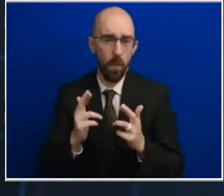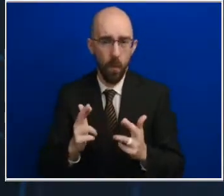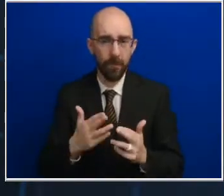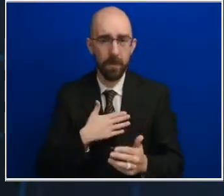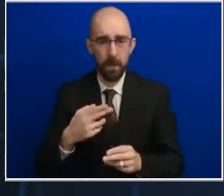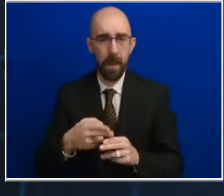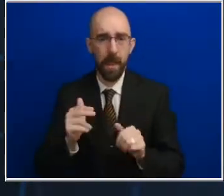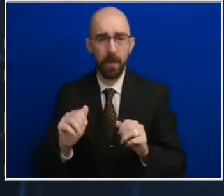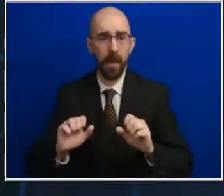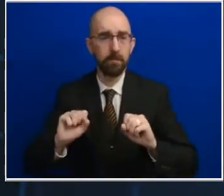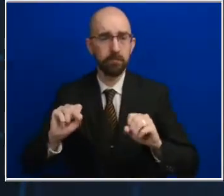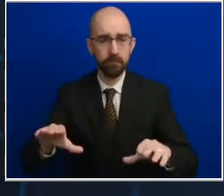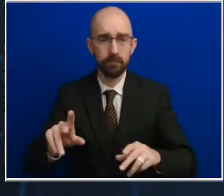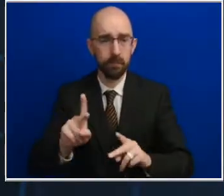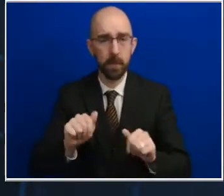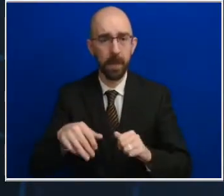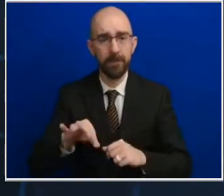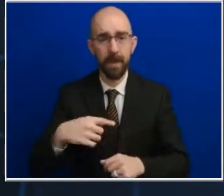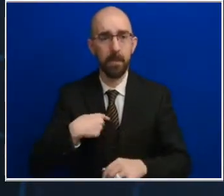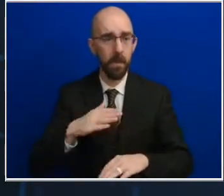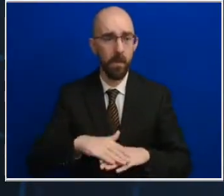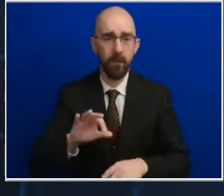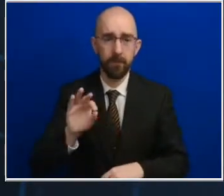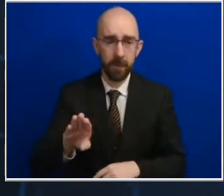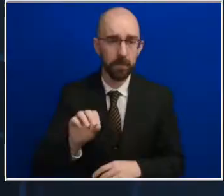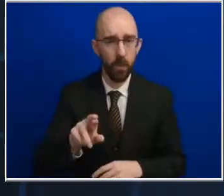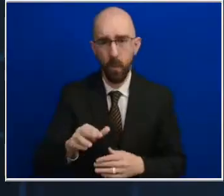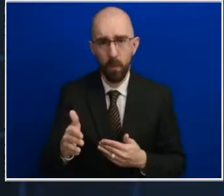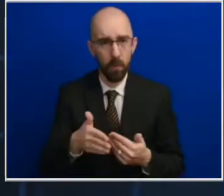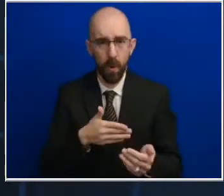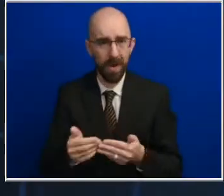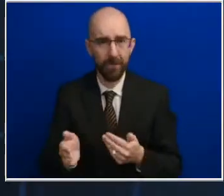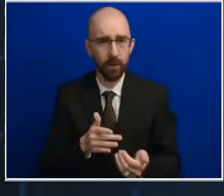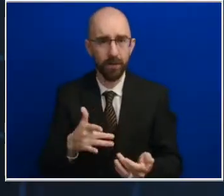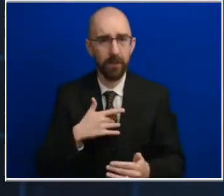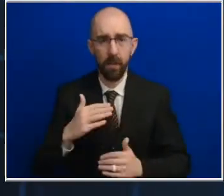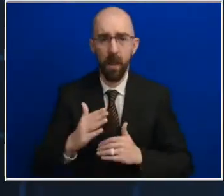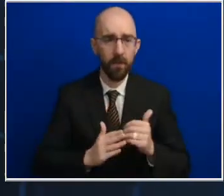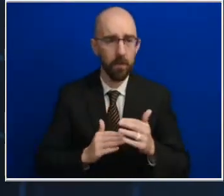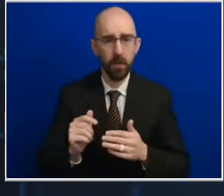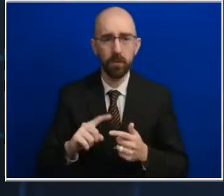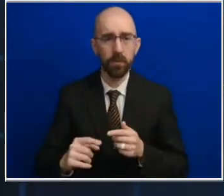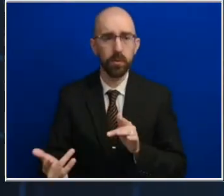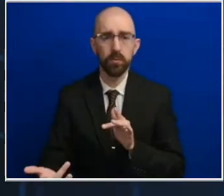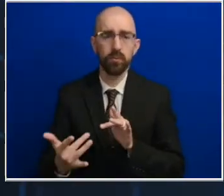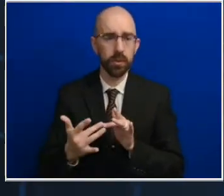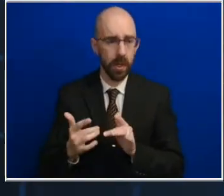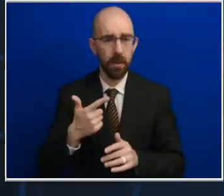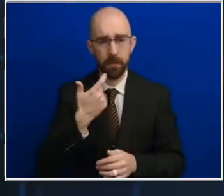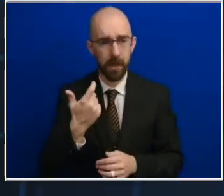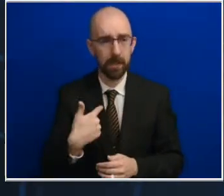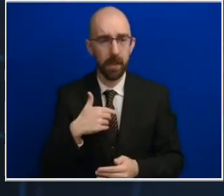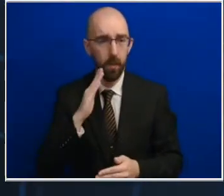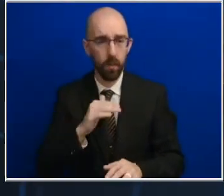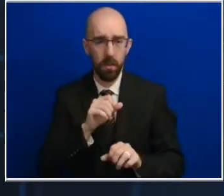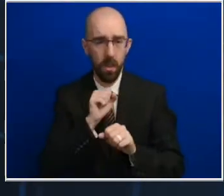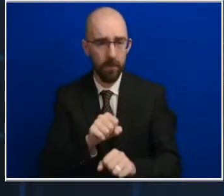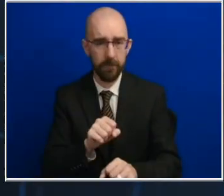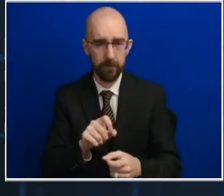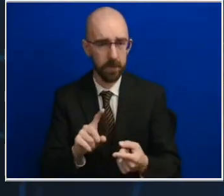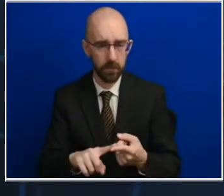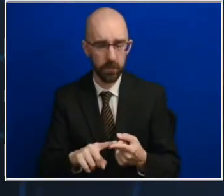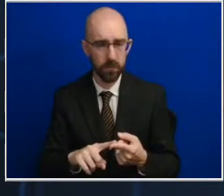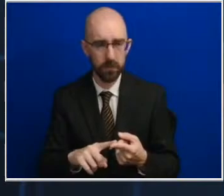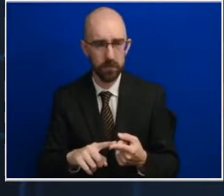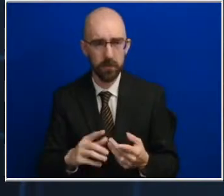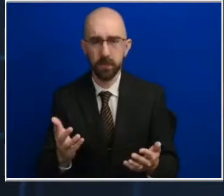and people can find me on, you know, Facebook or anywhere, and feel comfortable to just reach out, because I would love to, you know, just a